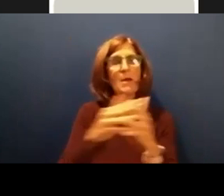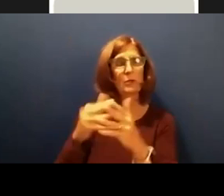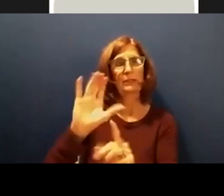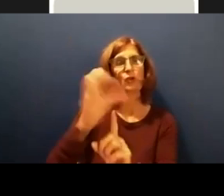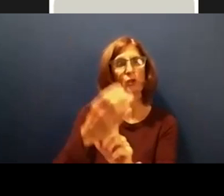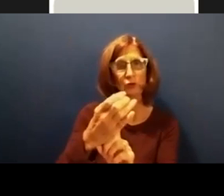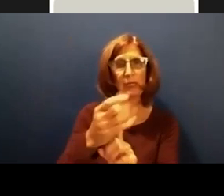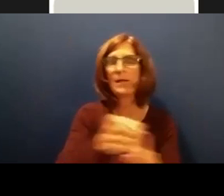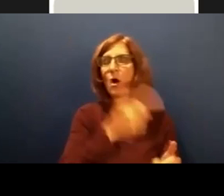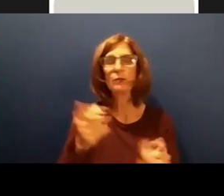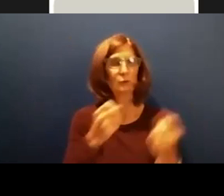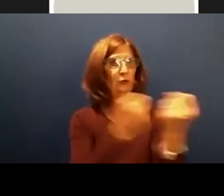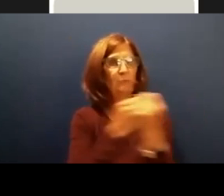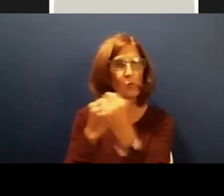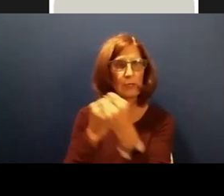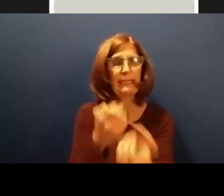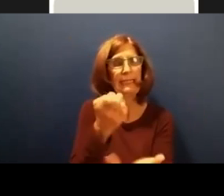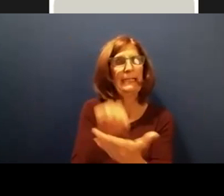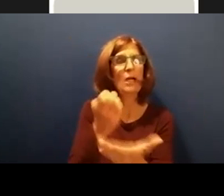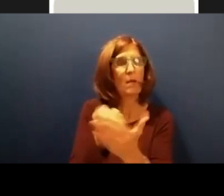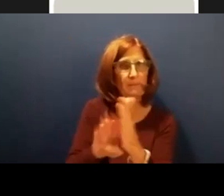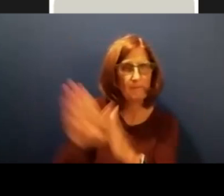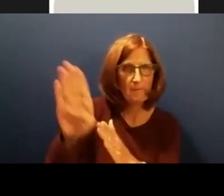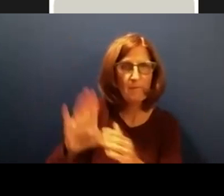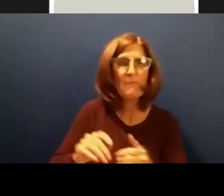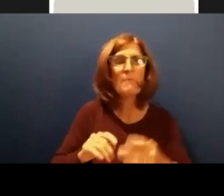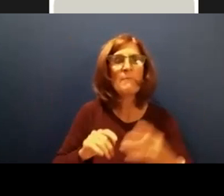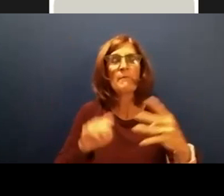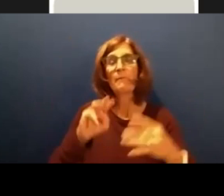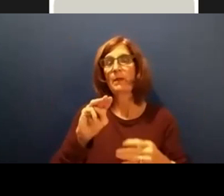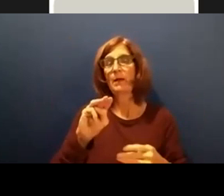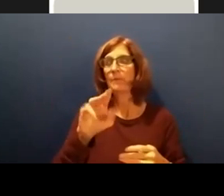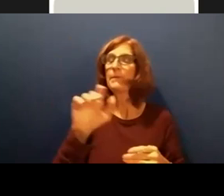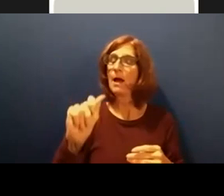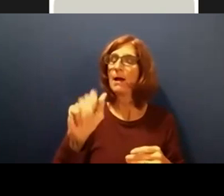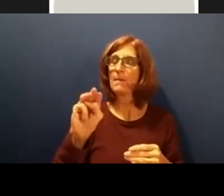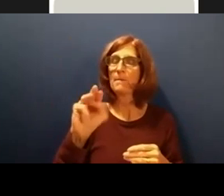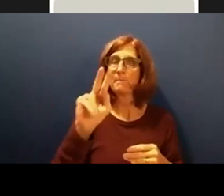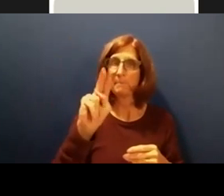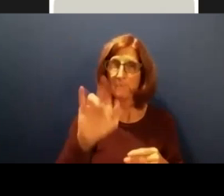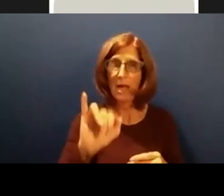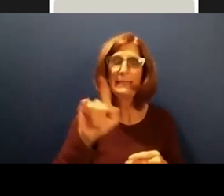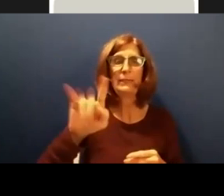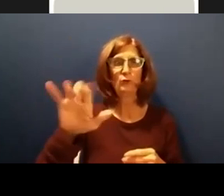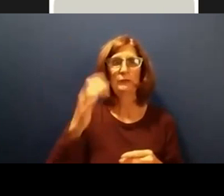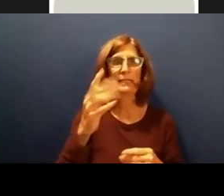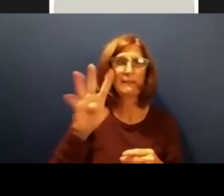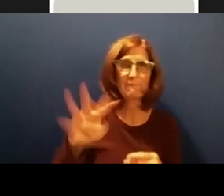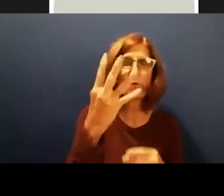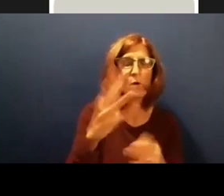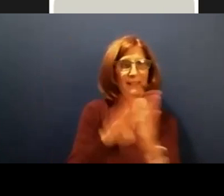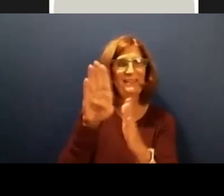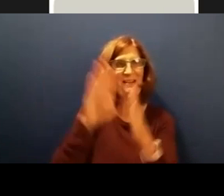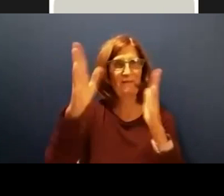economic empowerment. Amani Christian will be the 4th developer out of the 7 participating in the process to come to the board